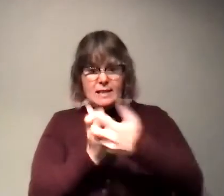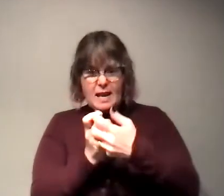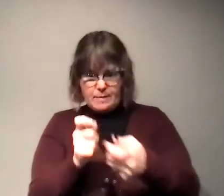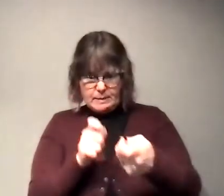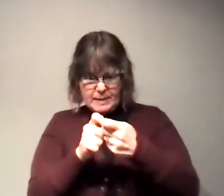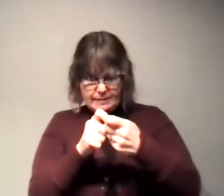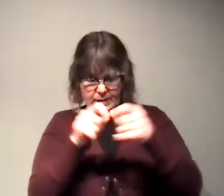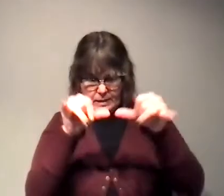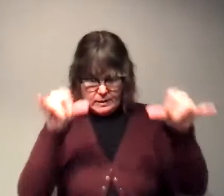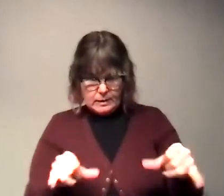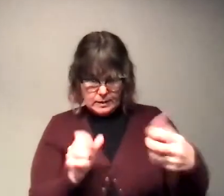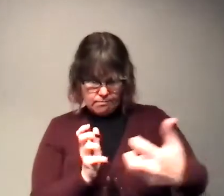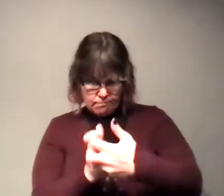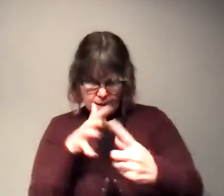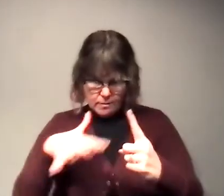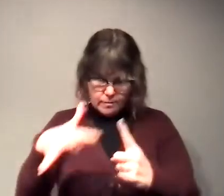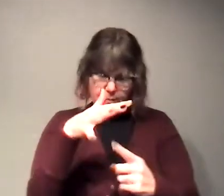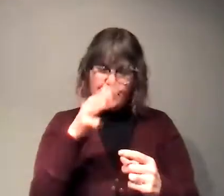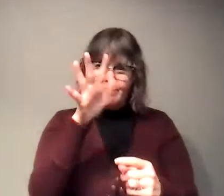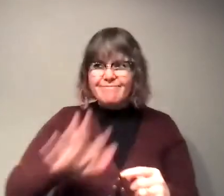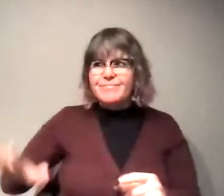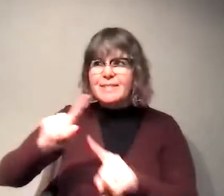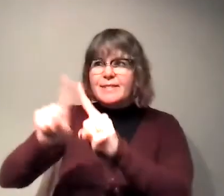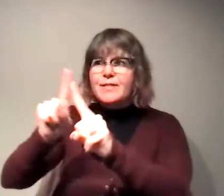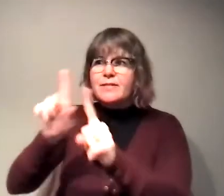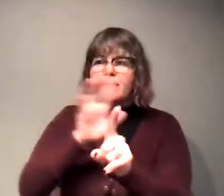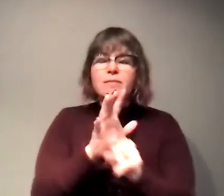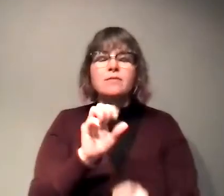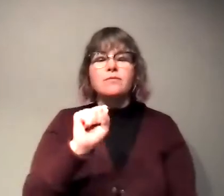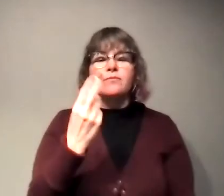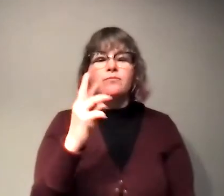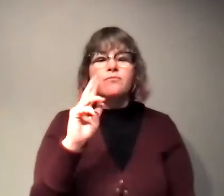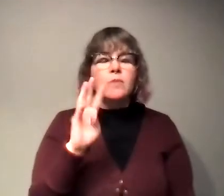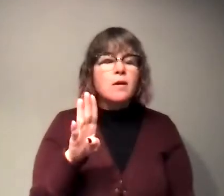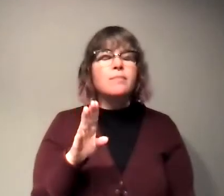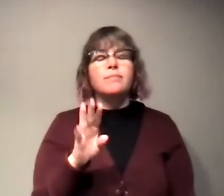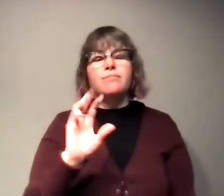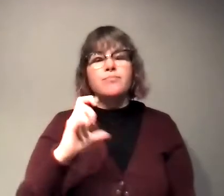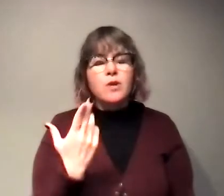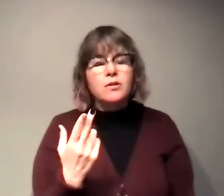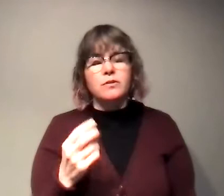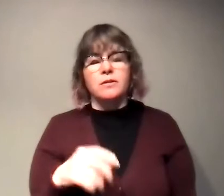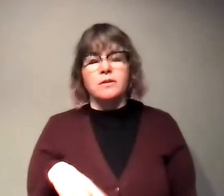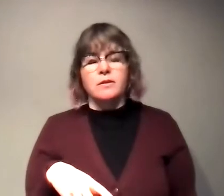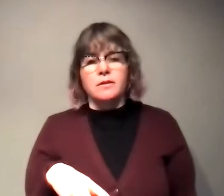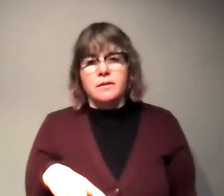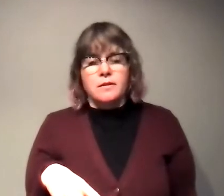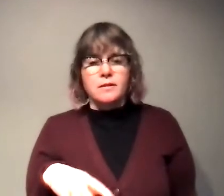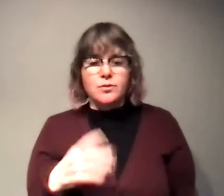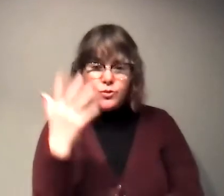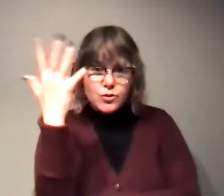system that they live in, because every place is different. But they can be shrubs or rushes or sedges or